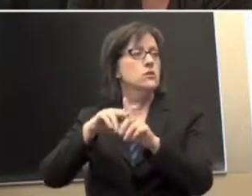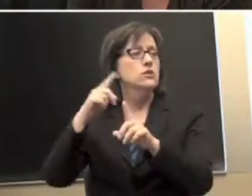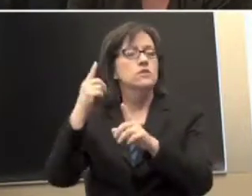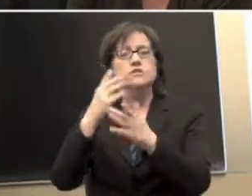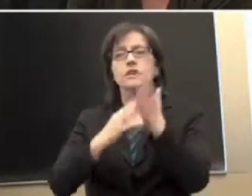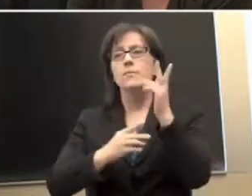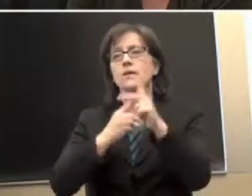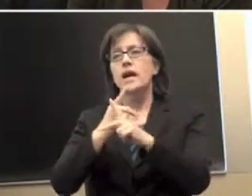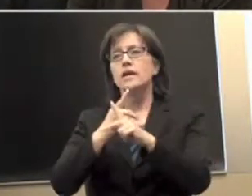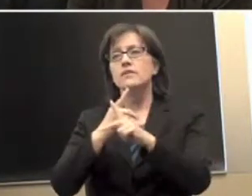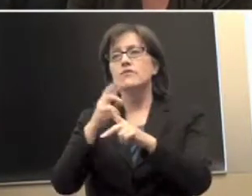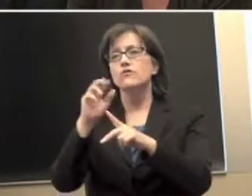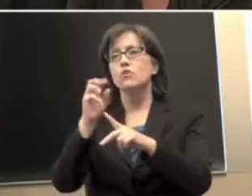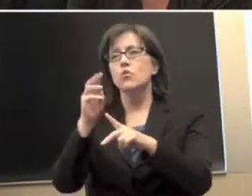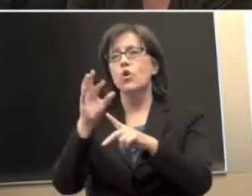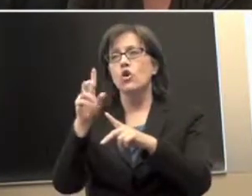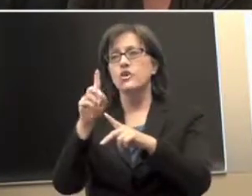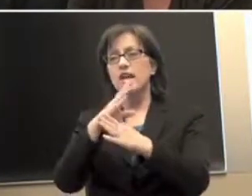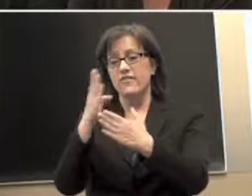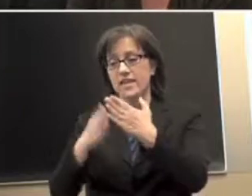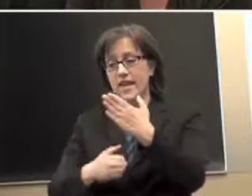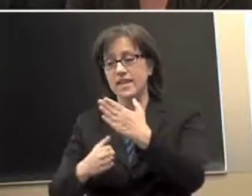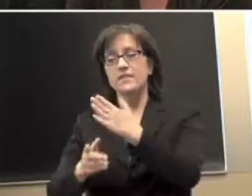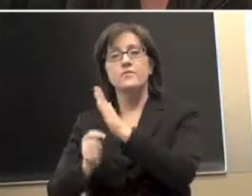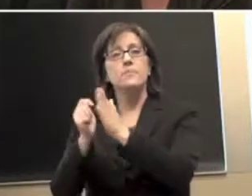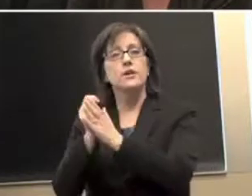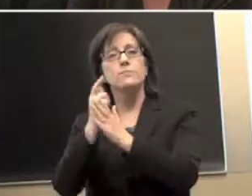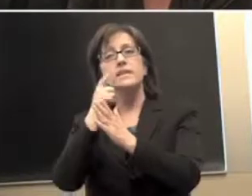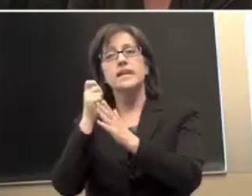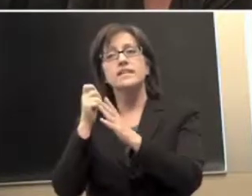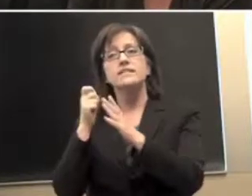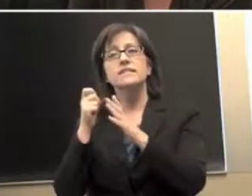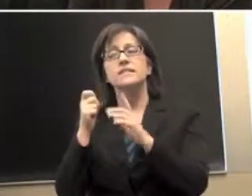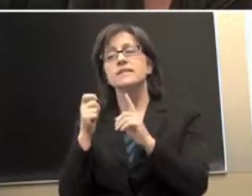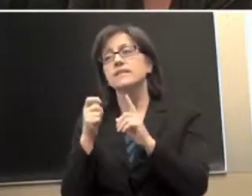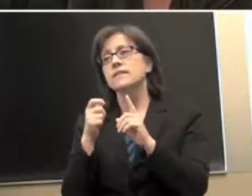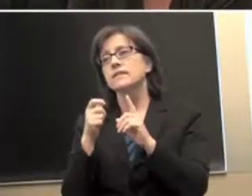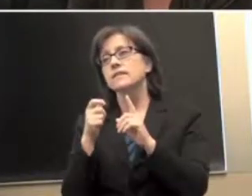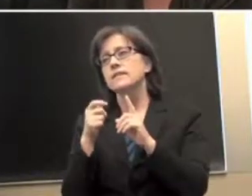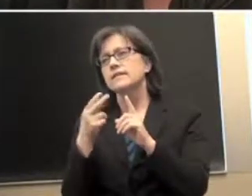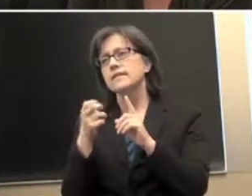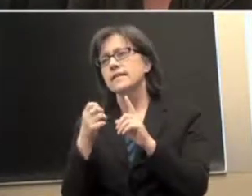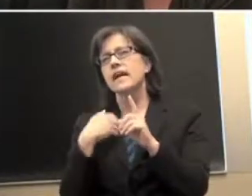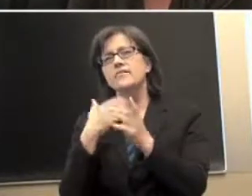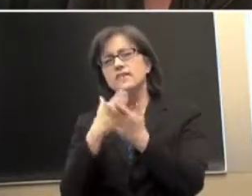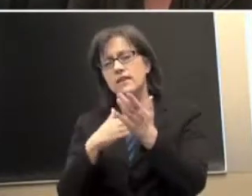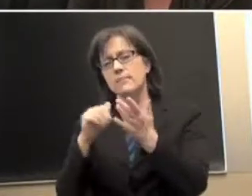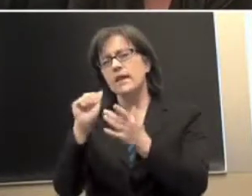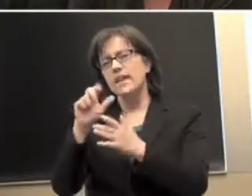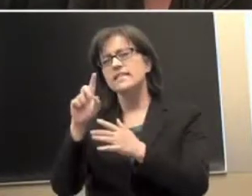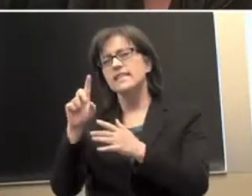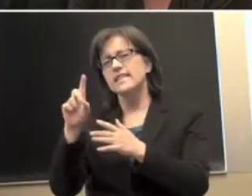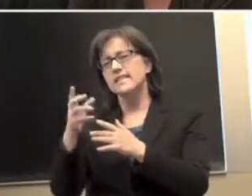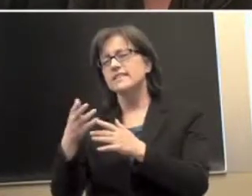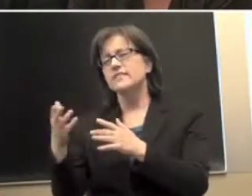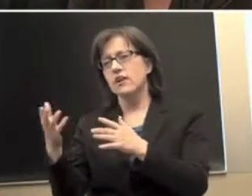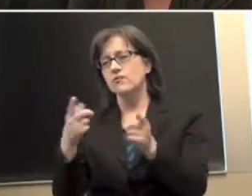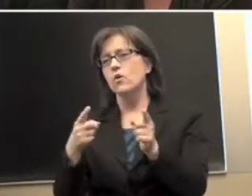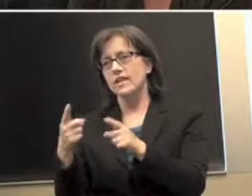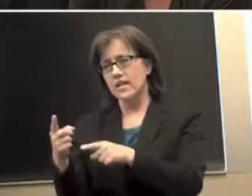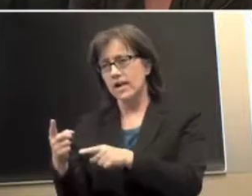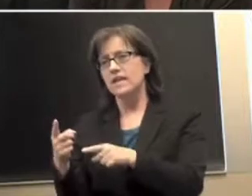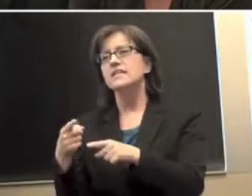at the end of the period. And since he does have some difficulty with some ADD stuff going on, he